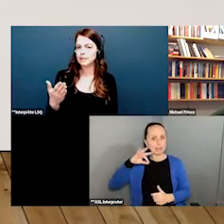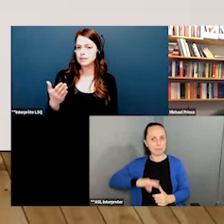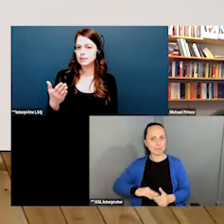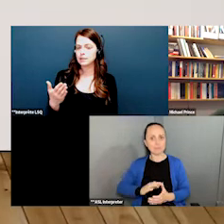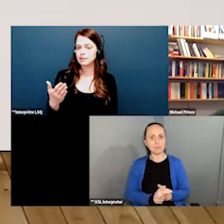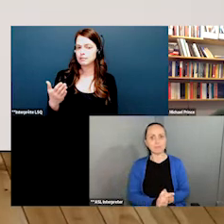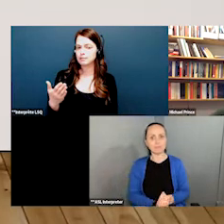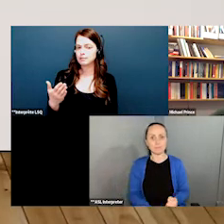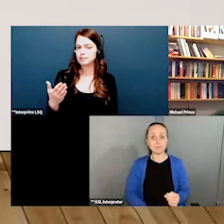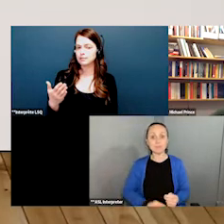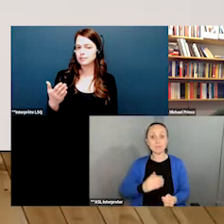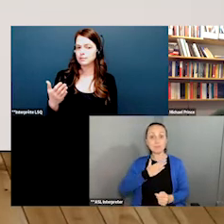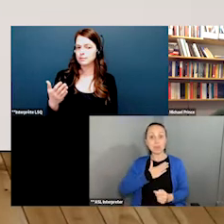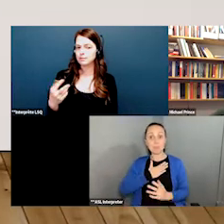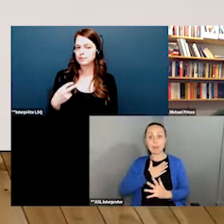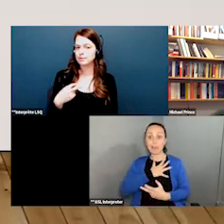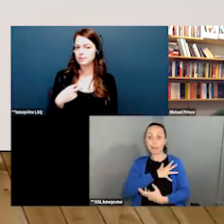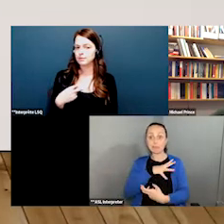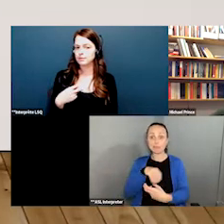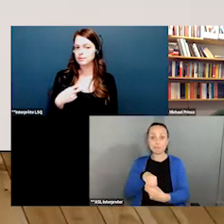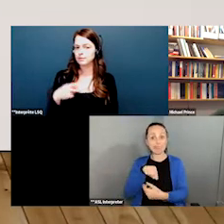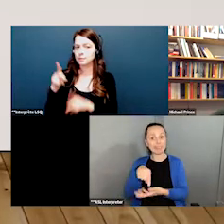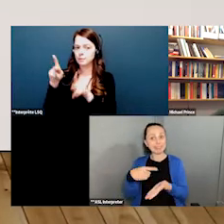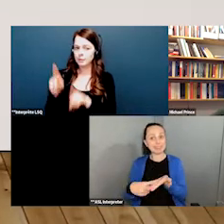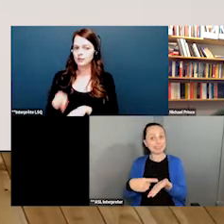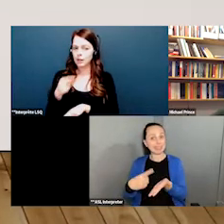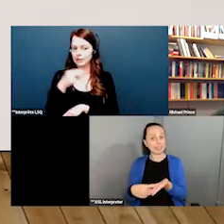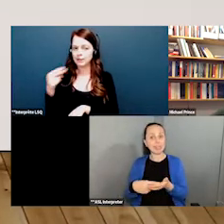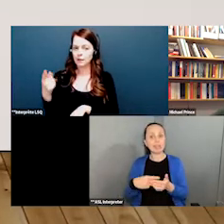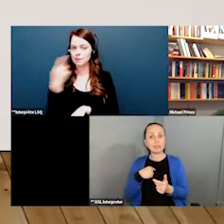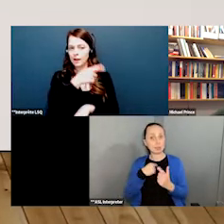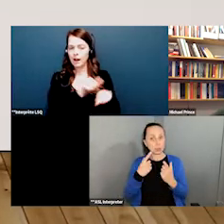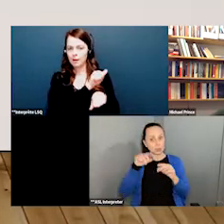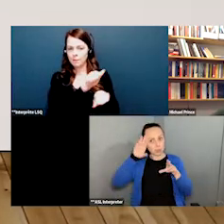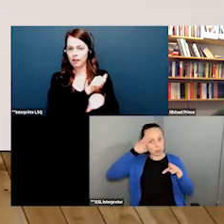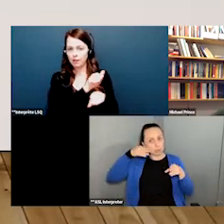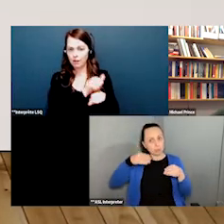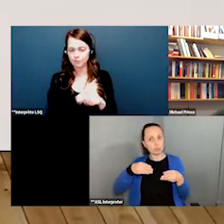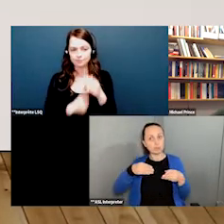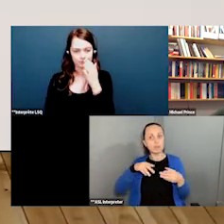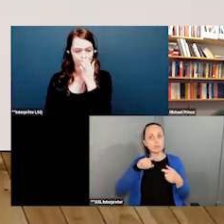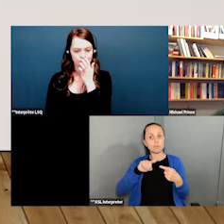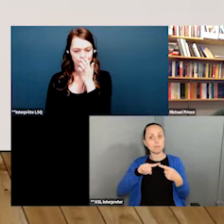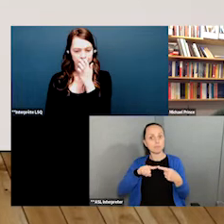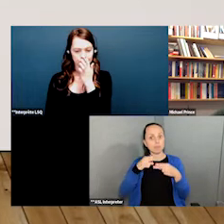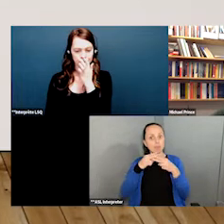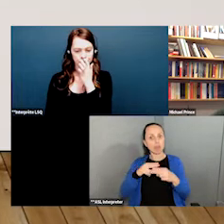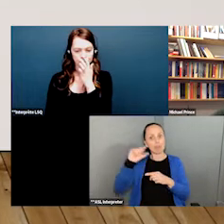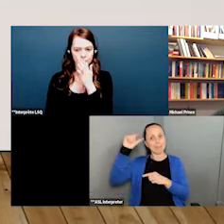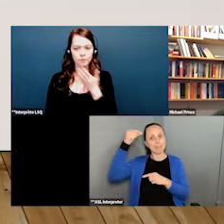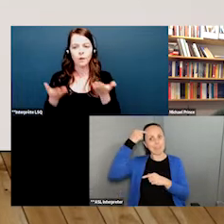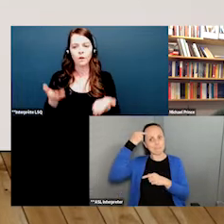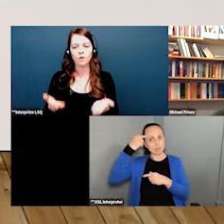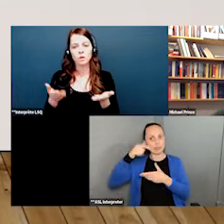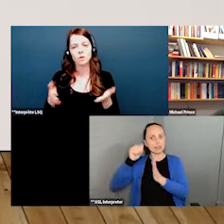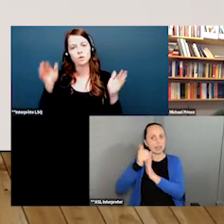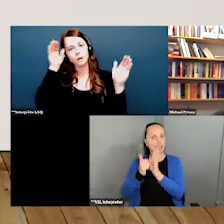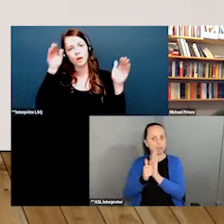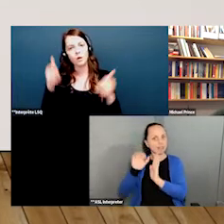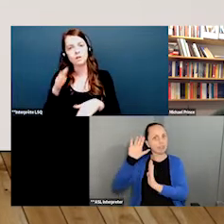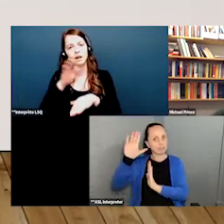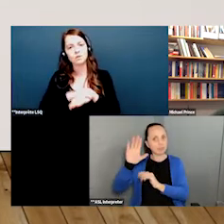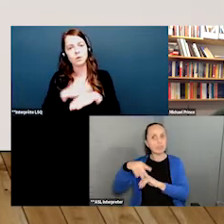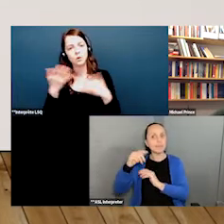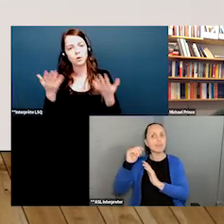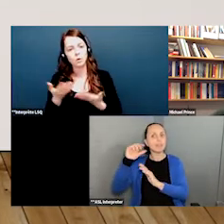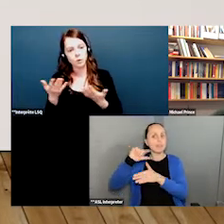So in my contribution to this conversation today, I want to focus on what I'm calling the governmental agendas. That's the